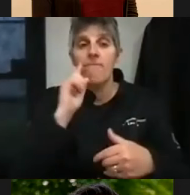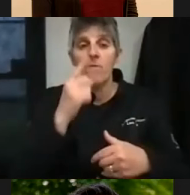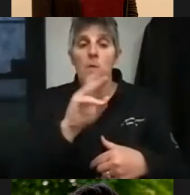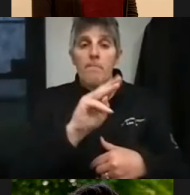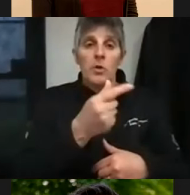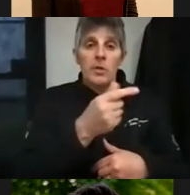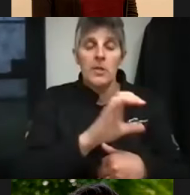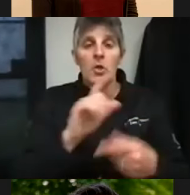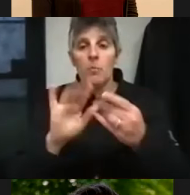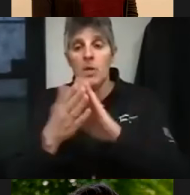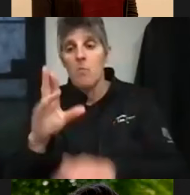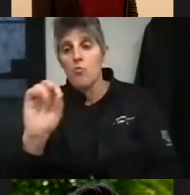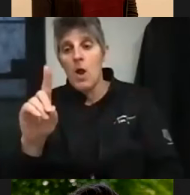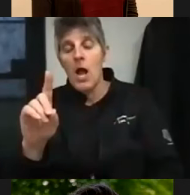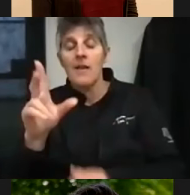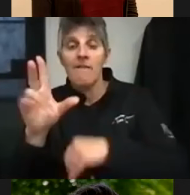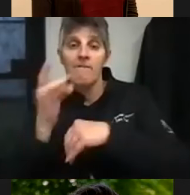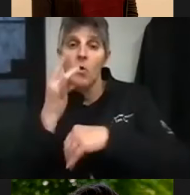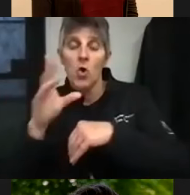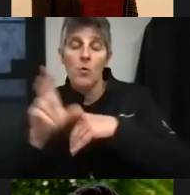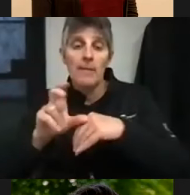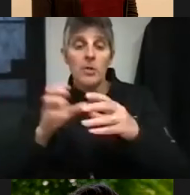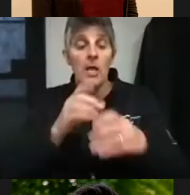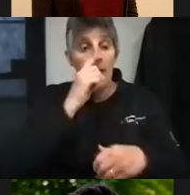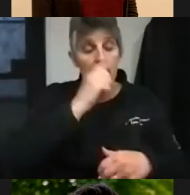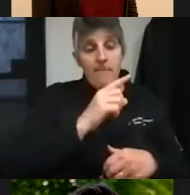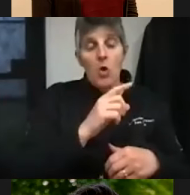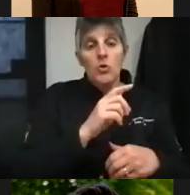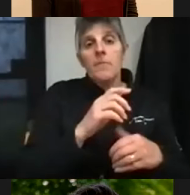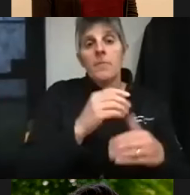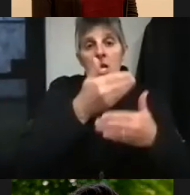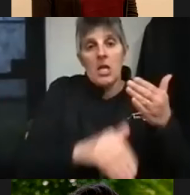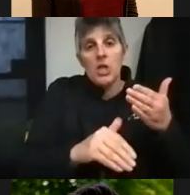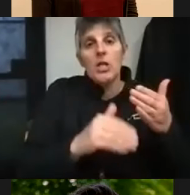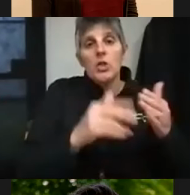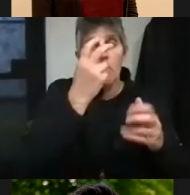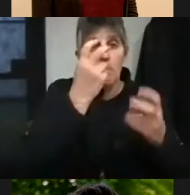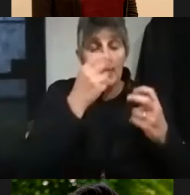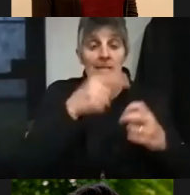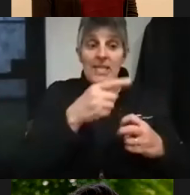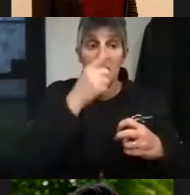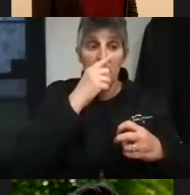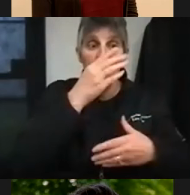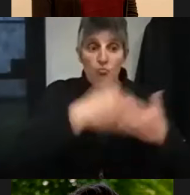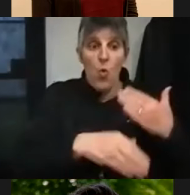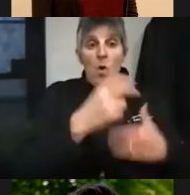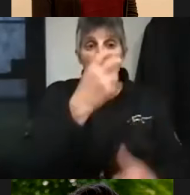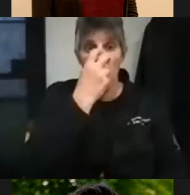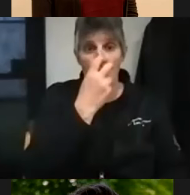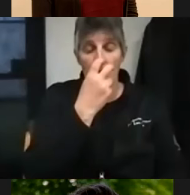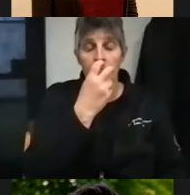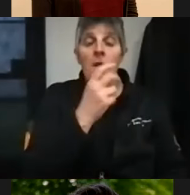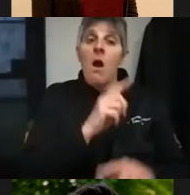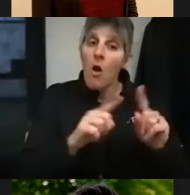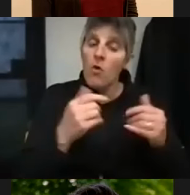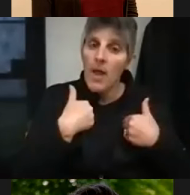rod photoreceptor cells in the mouse model of congenital blindness. So these mice are born blind, although